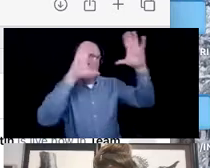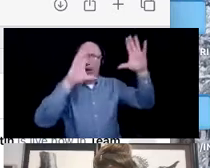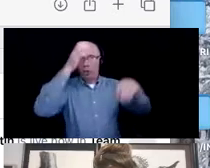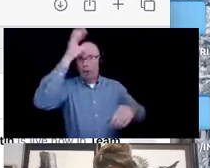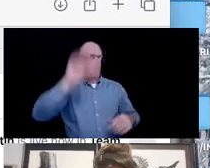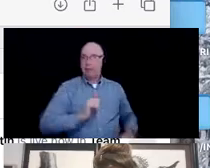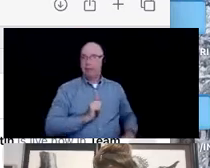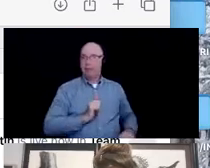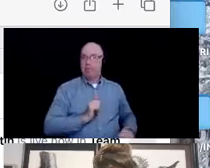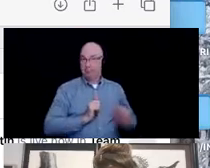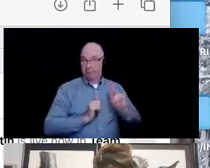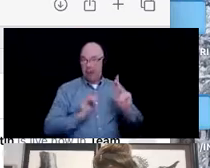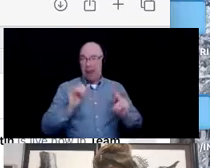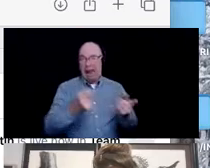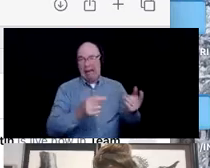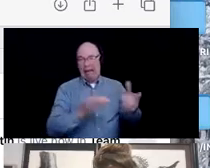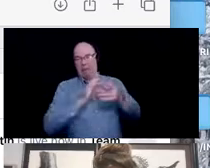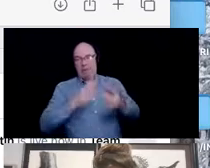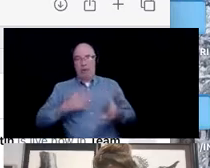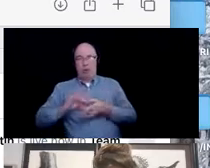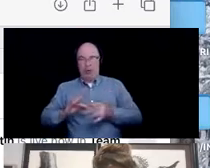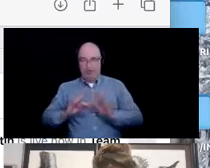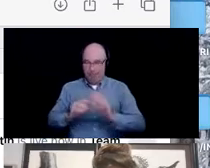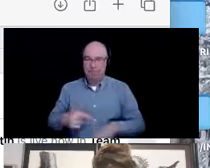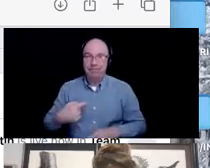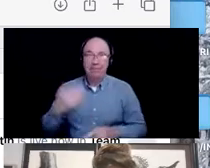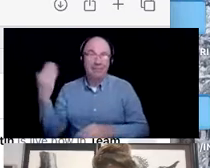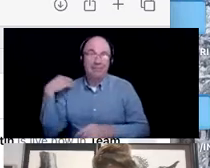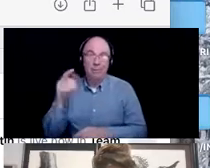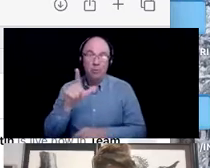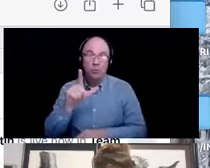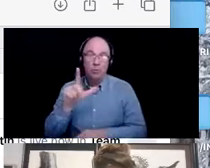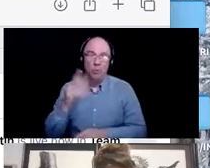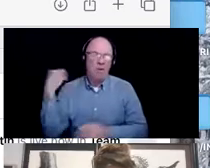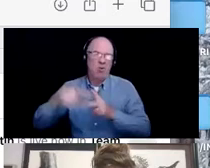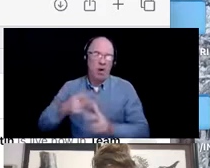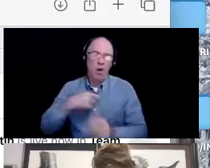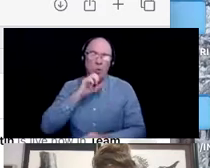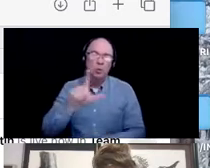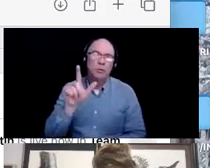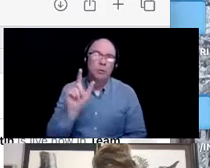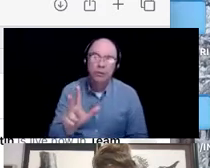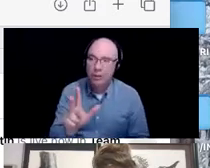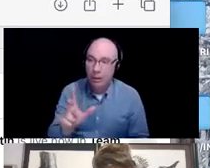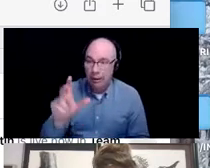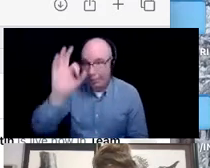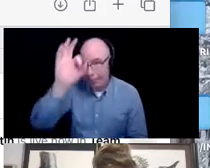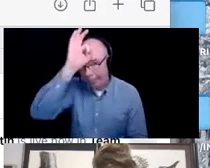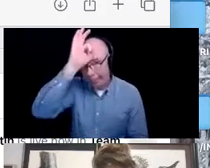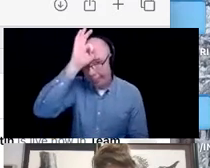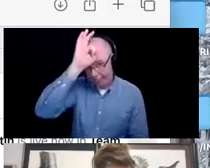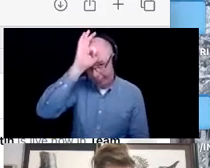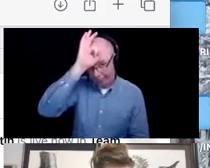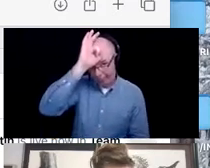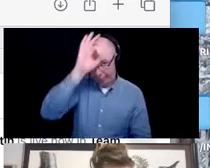self-concept. So I'm going to bring it back to my story. When I got started, I was 23 years old and I knew nothing about network marketing.